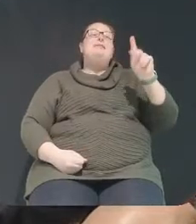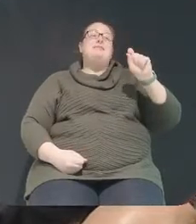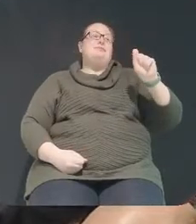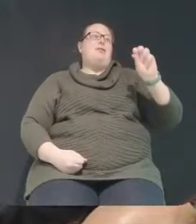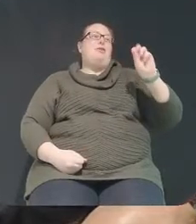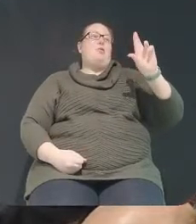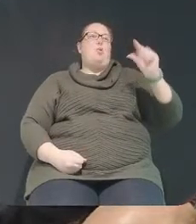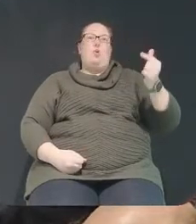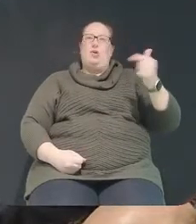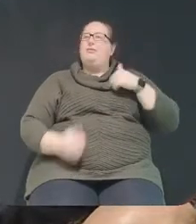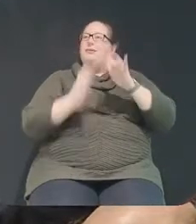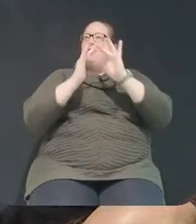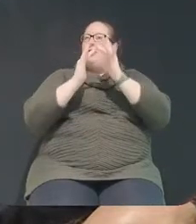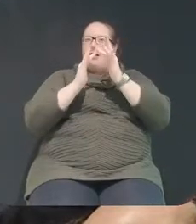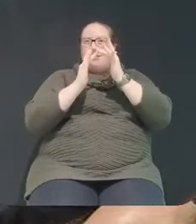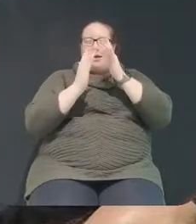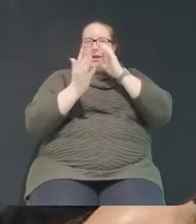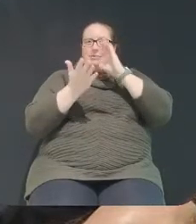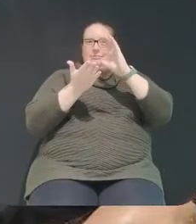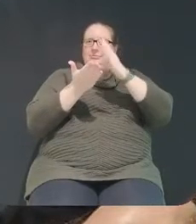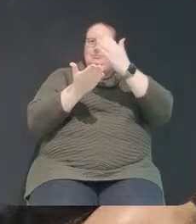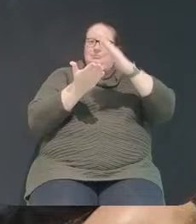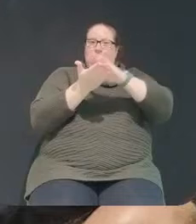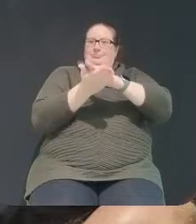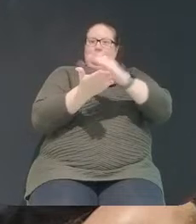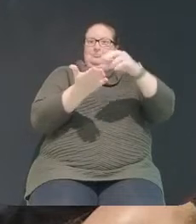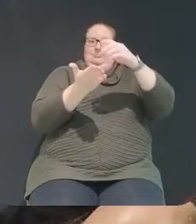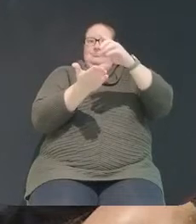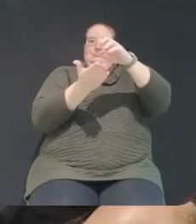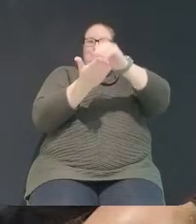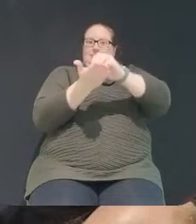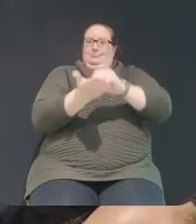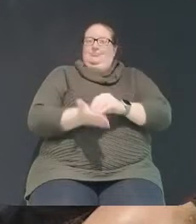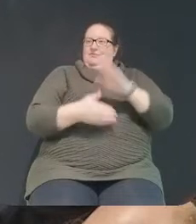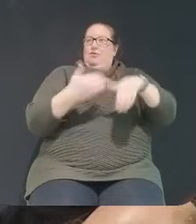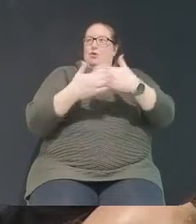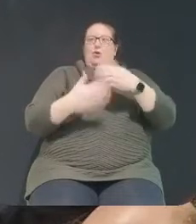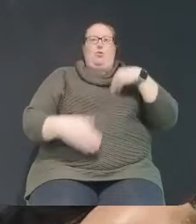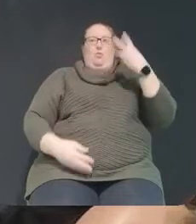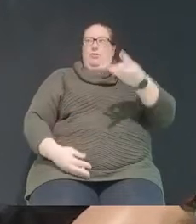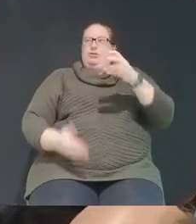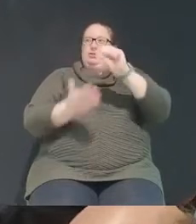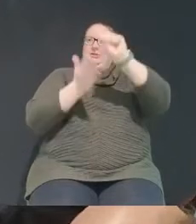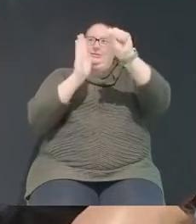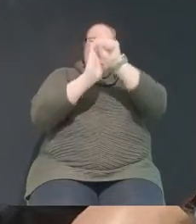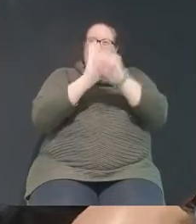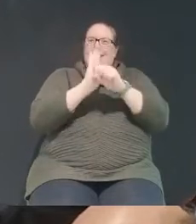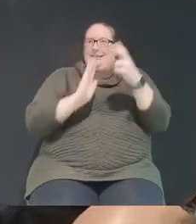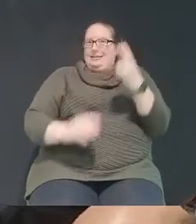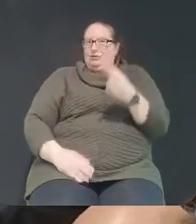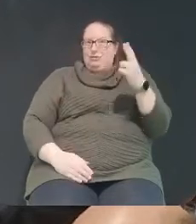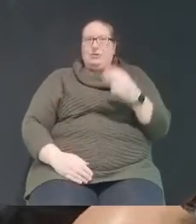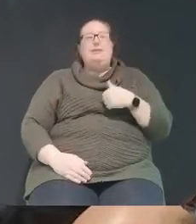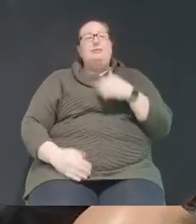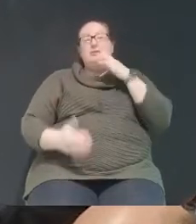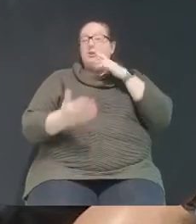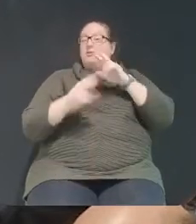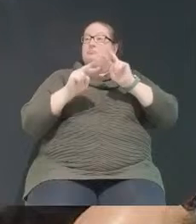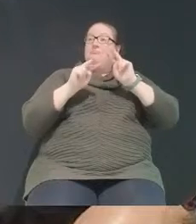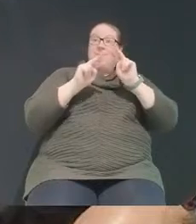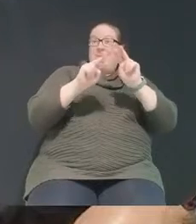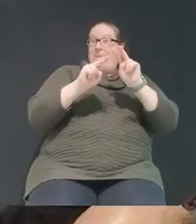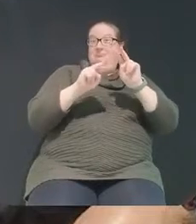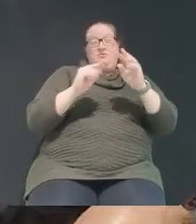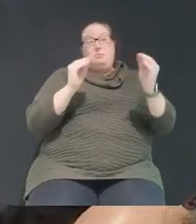the online encyclopedia of Washington state history. Feel free to visit for more context around some of the things you'll be reading or hearing